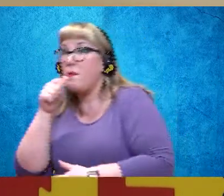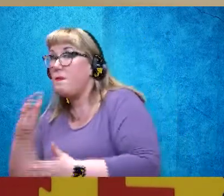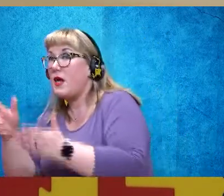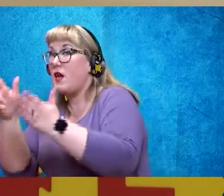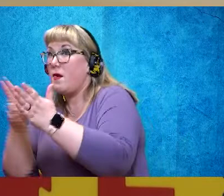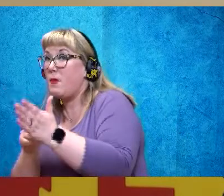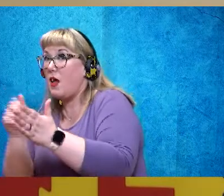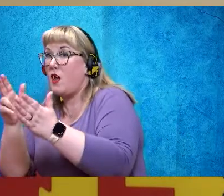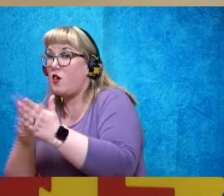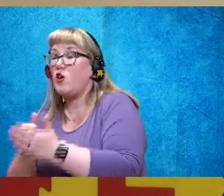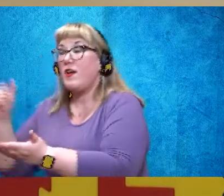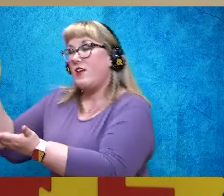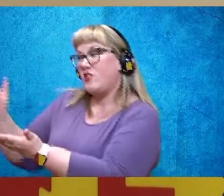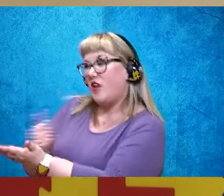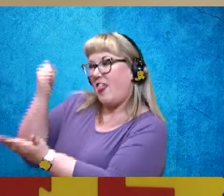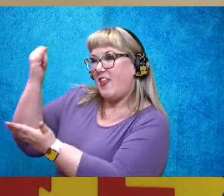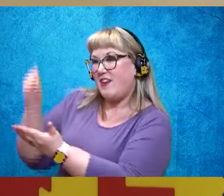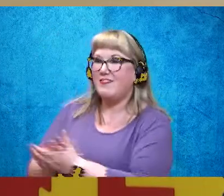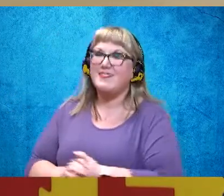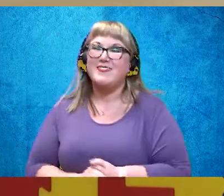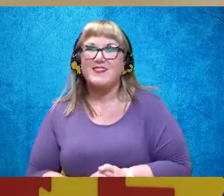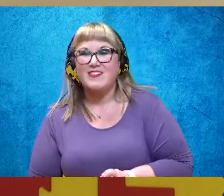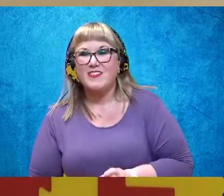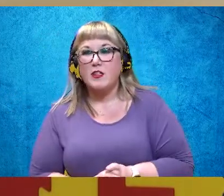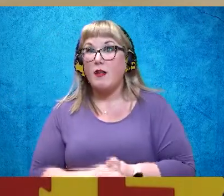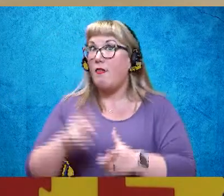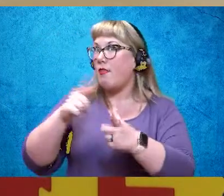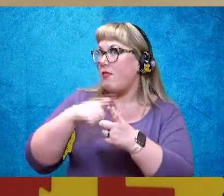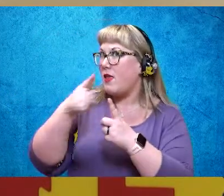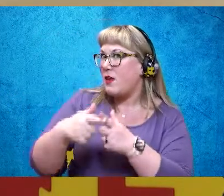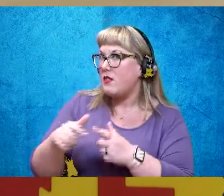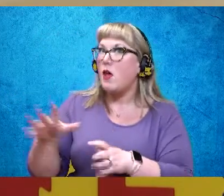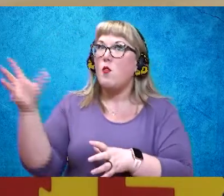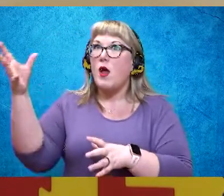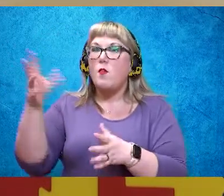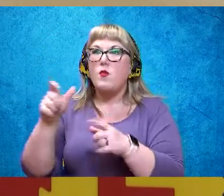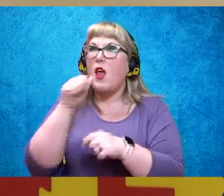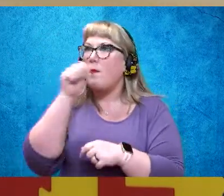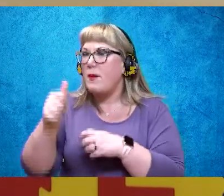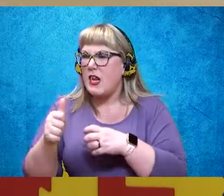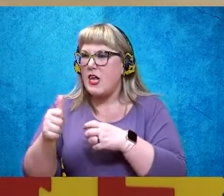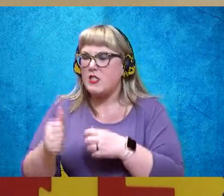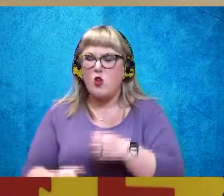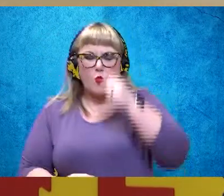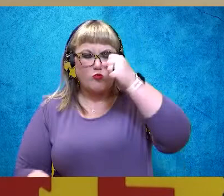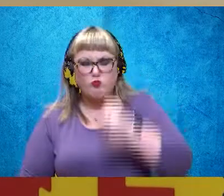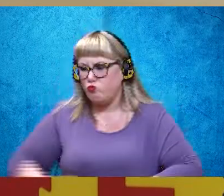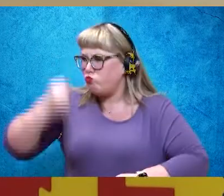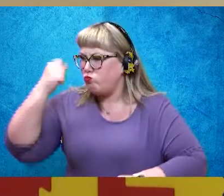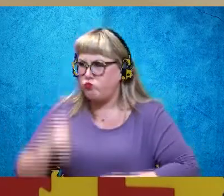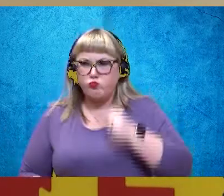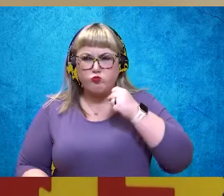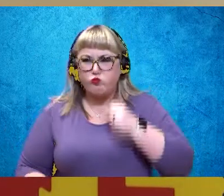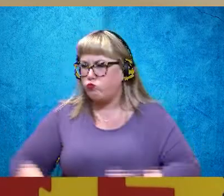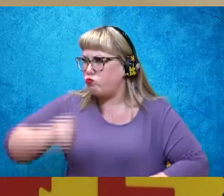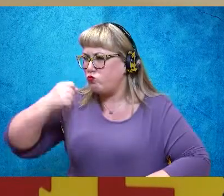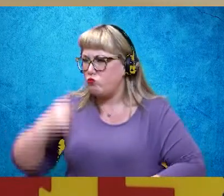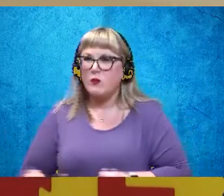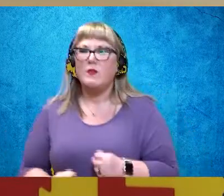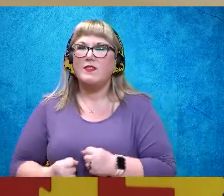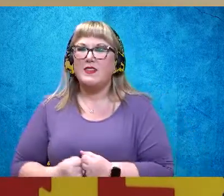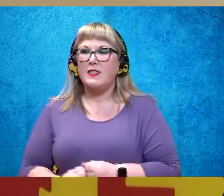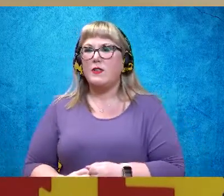Peanut, peanut butter, jelly. Then we take the peanuts and we stomp them, we stomp them, stomp them, stomp them, stomp